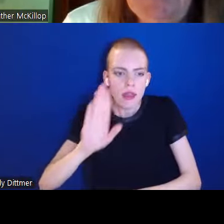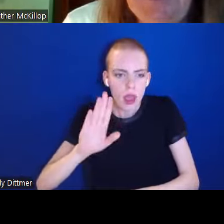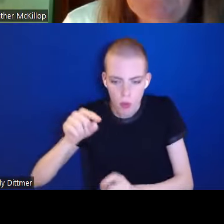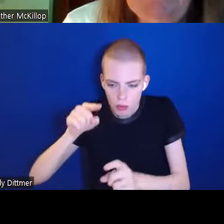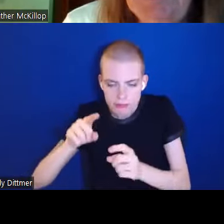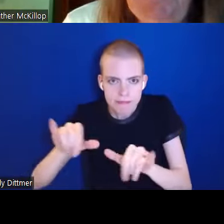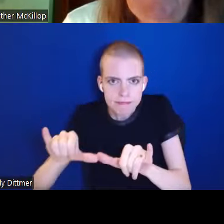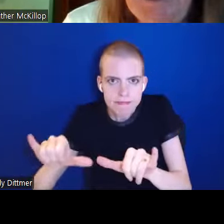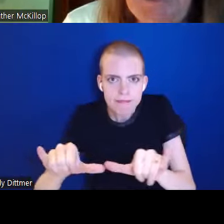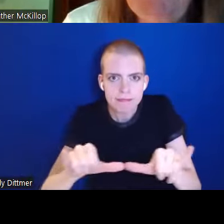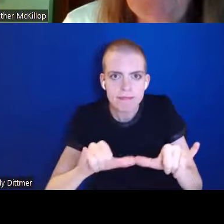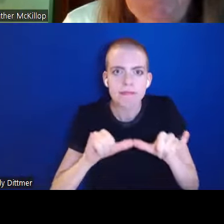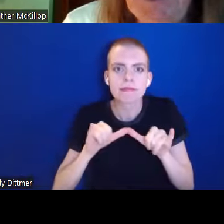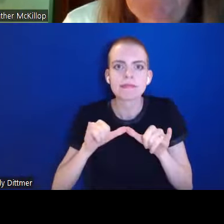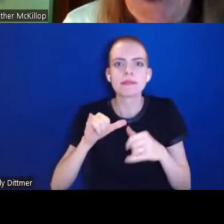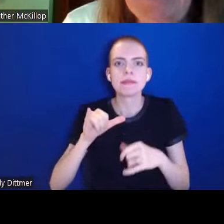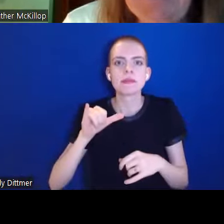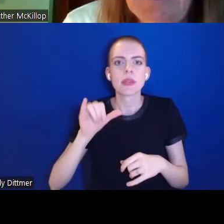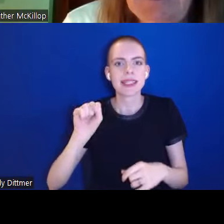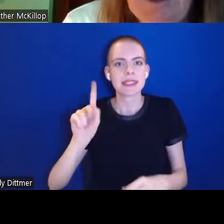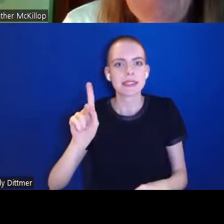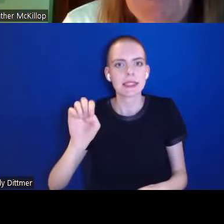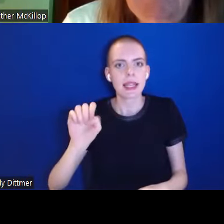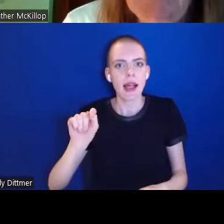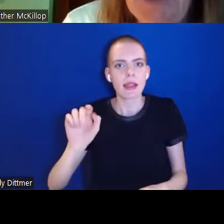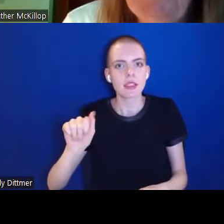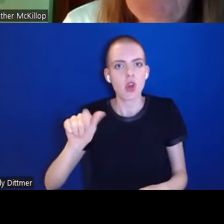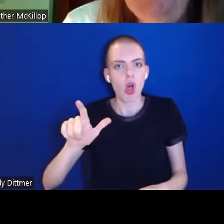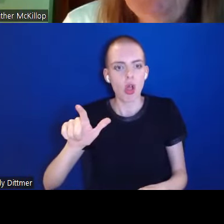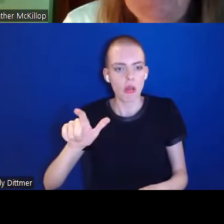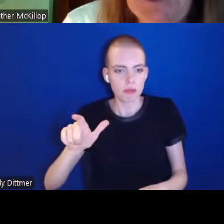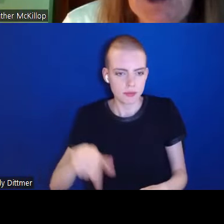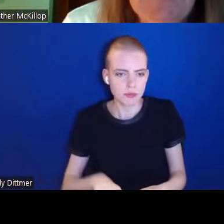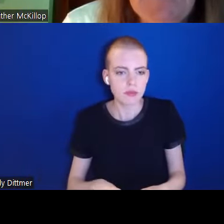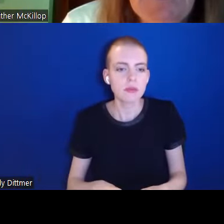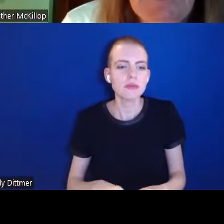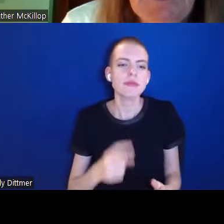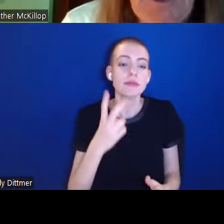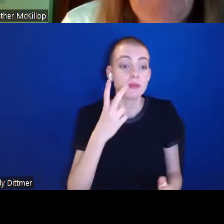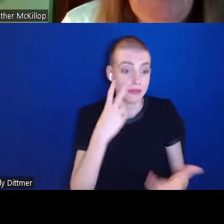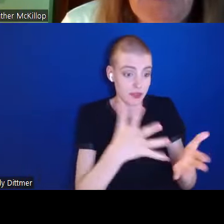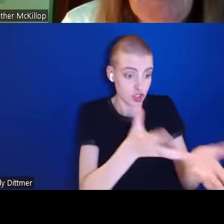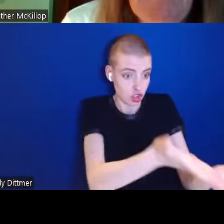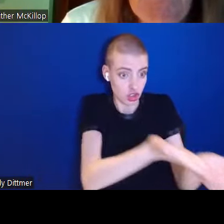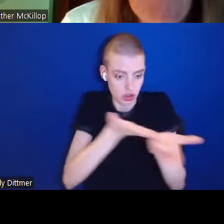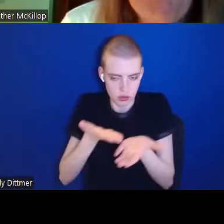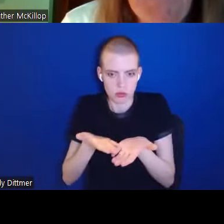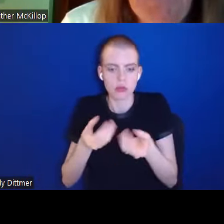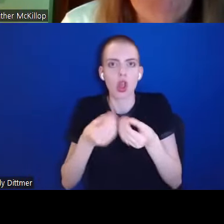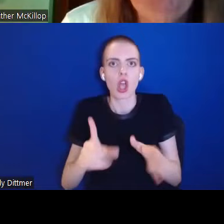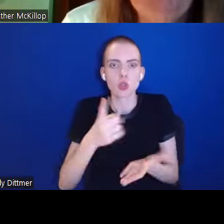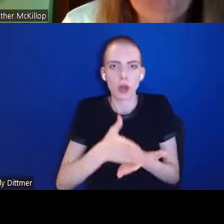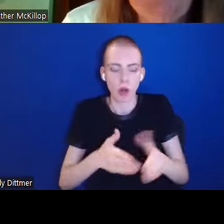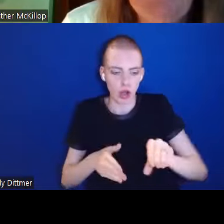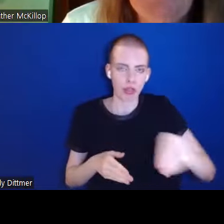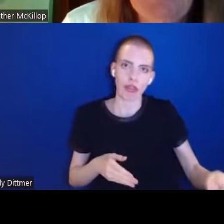the canoe paddle after we got it back. They lost a piece of it here. What we found,